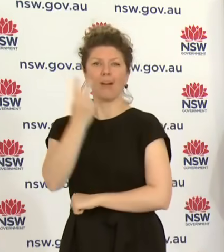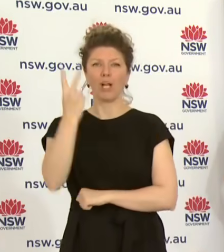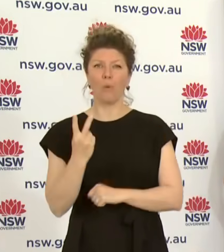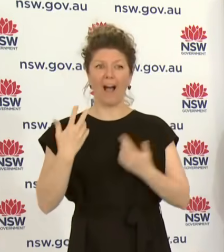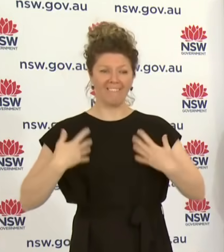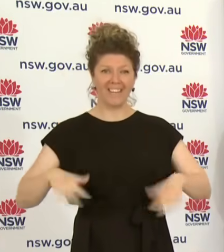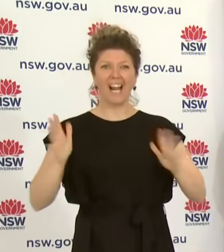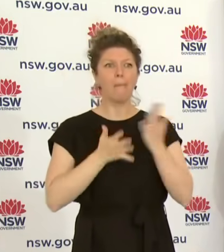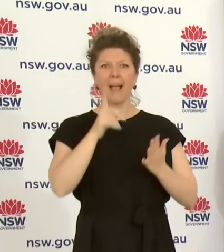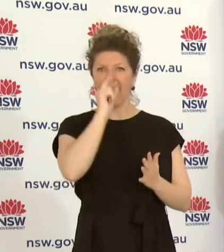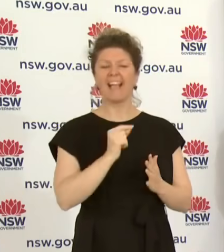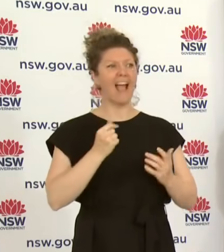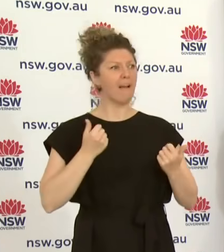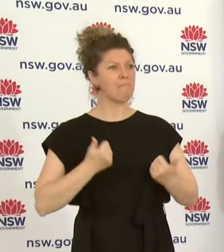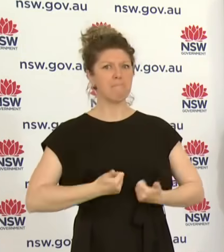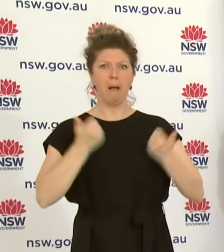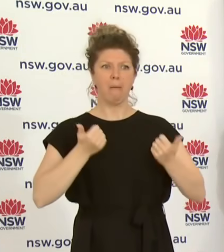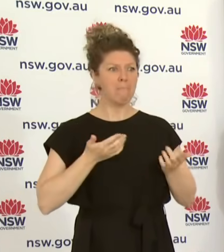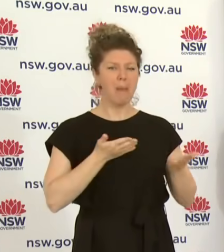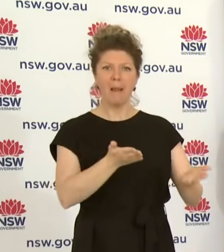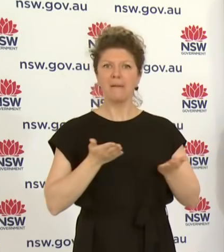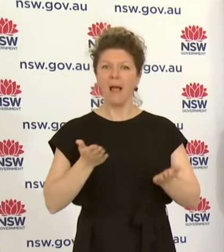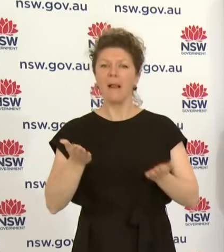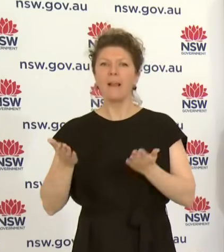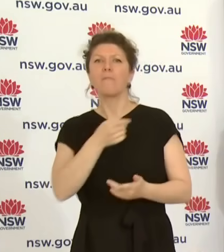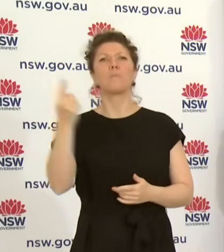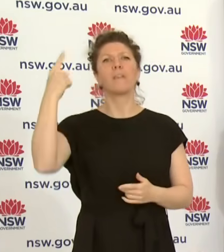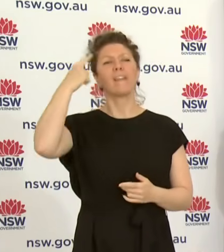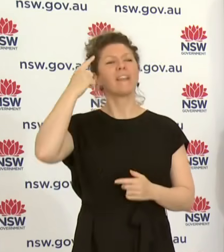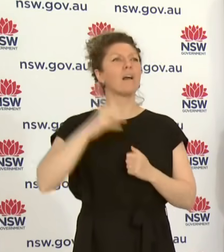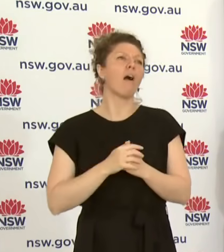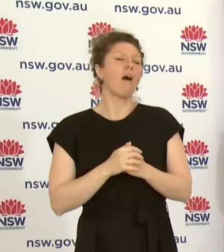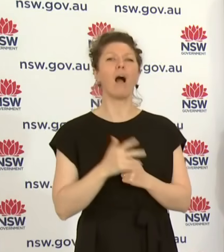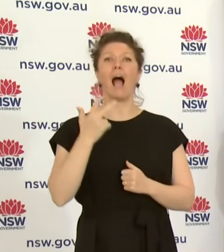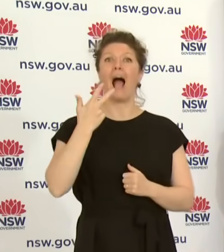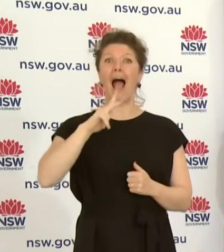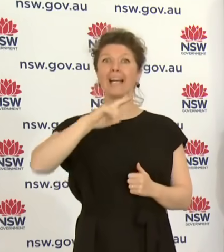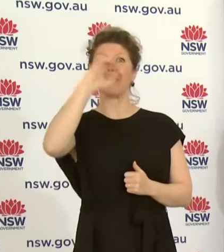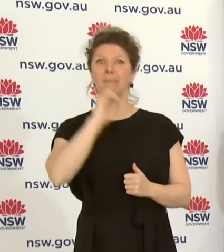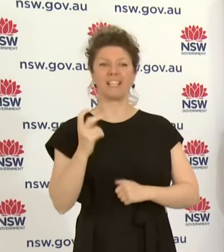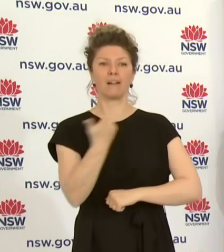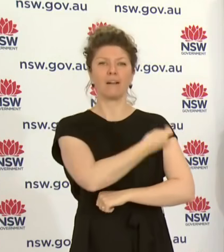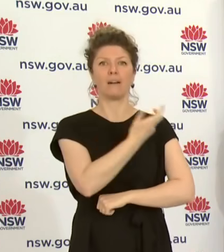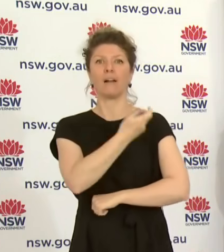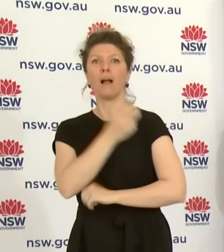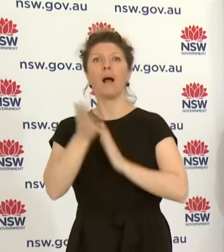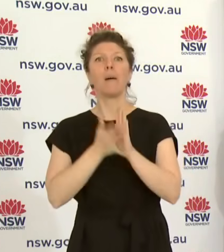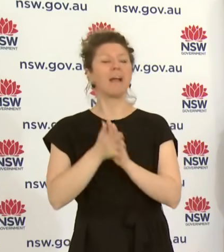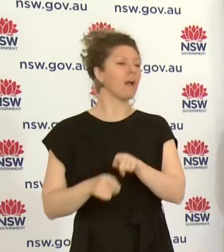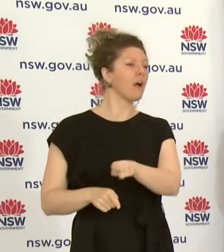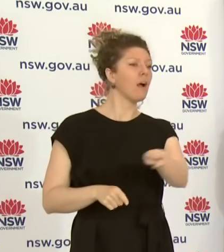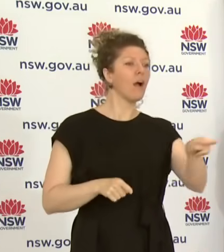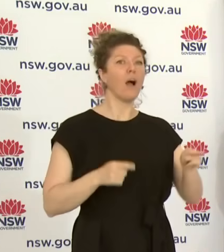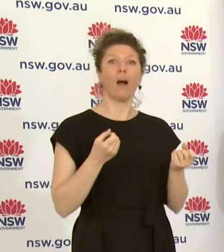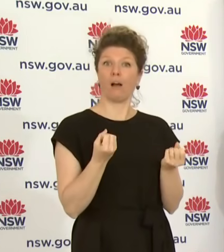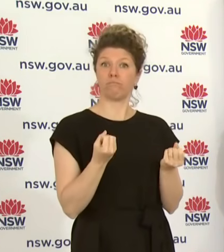for vaccinated people. However, don't assume that at 80% double dose vaccination, that unvaccinated